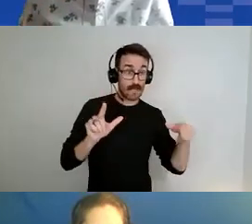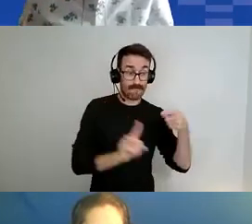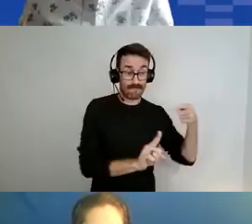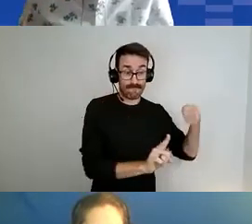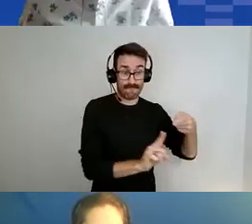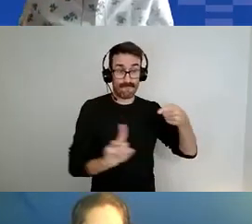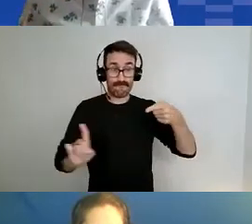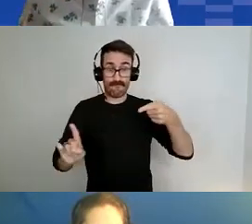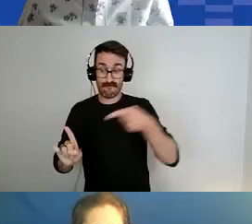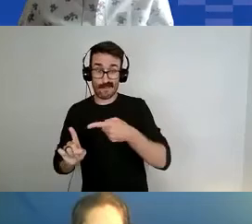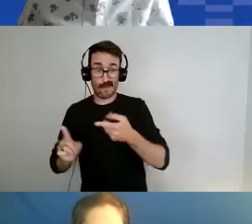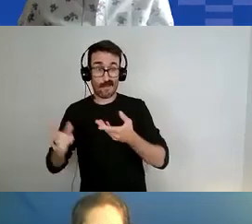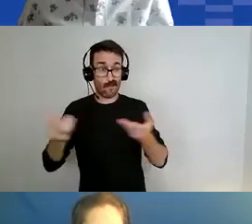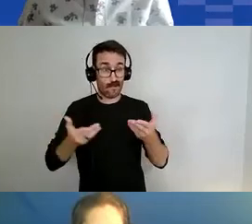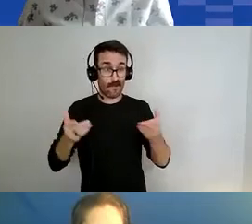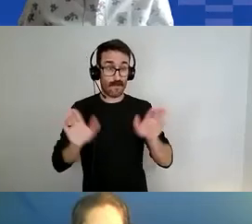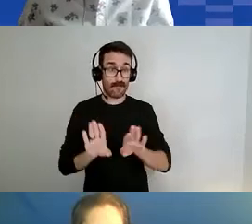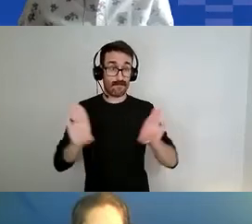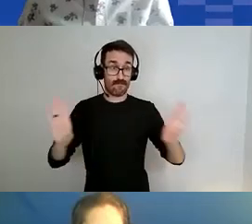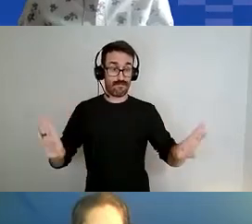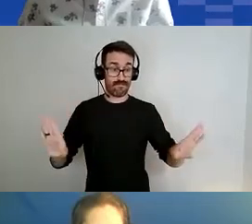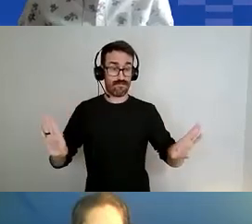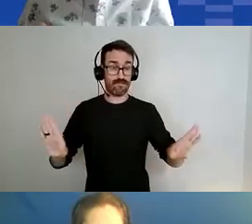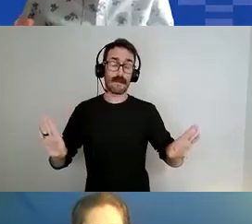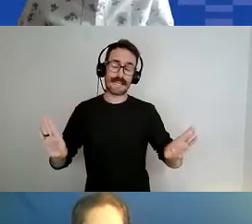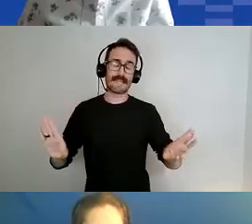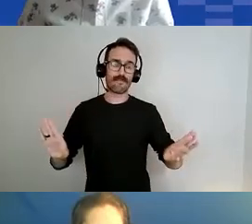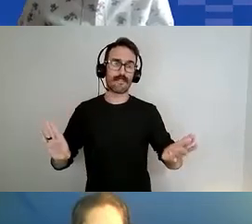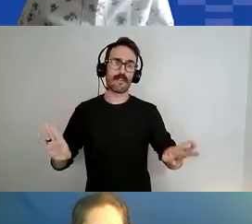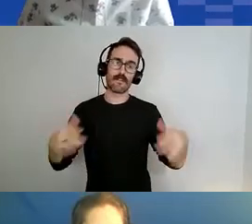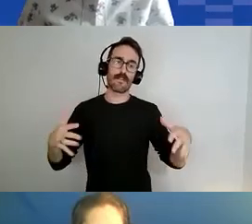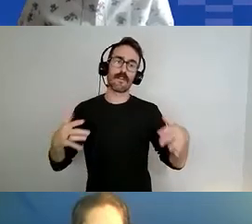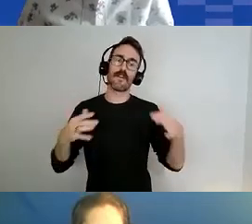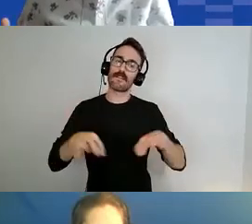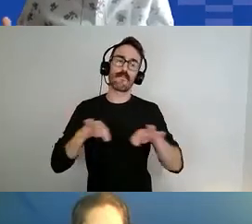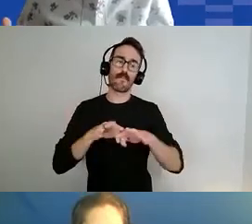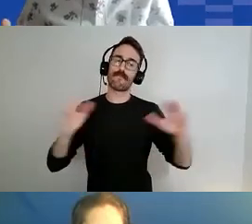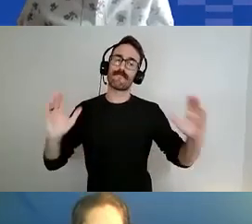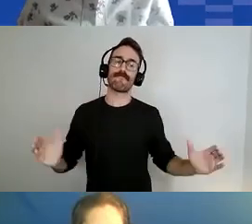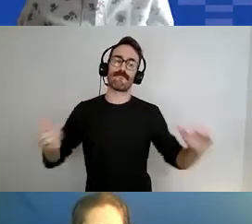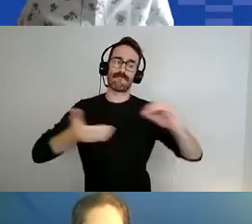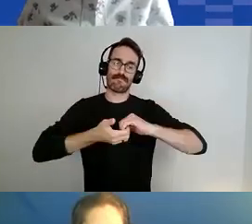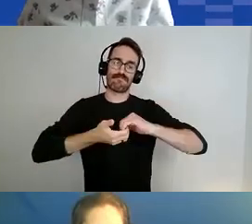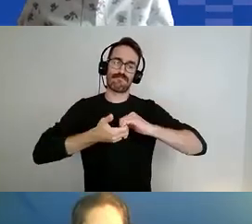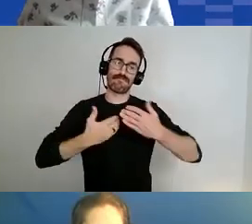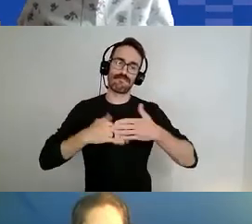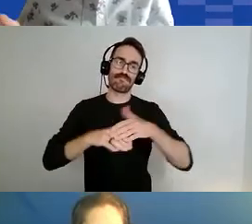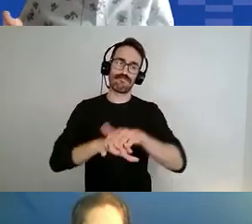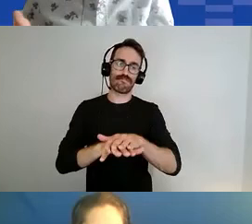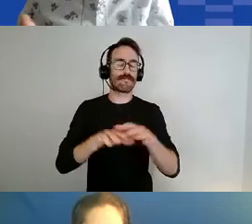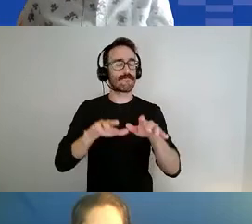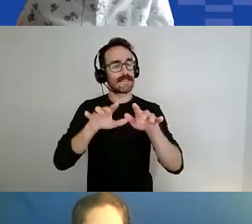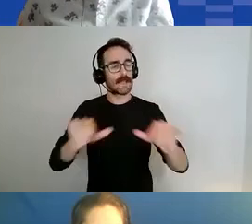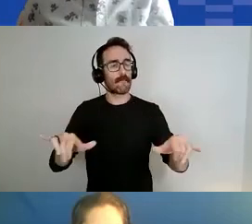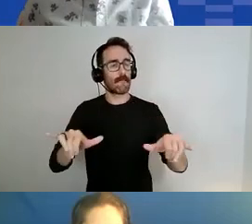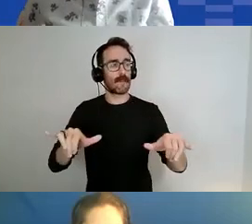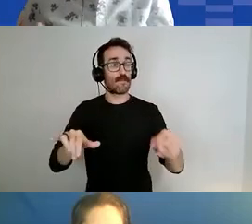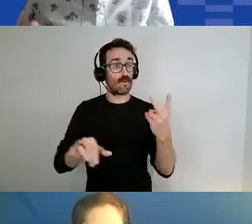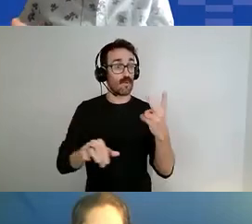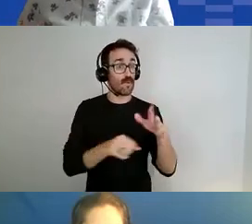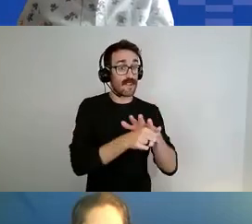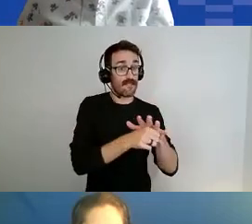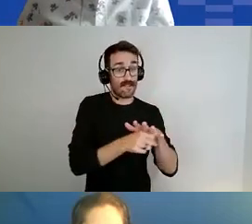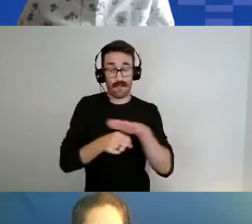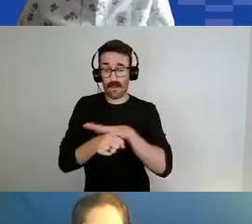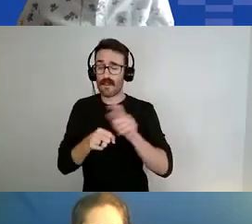2SLGBTQI-specific services, but a real need for the coming together of, if not these two service areas to recognize